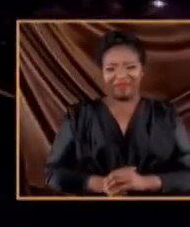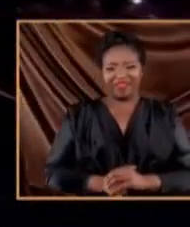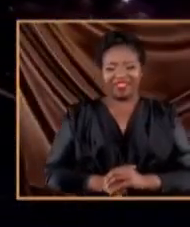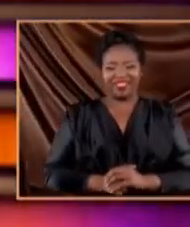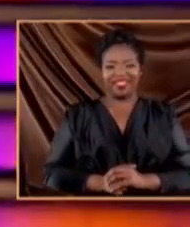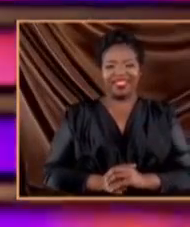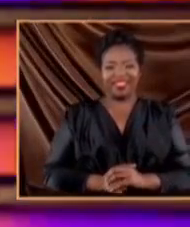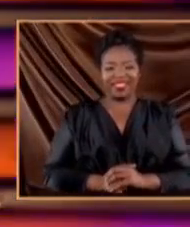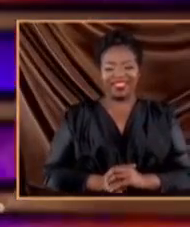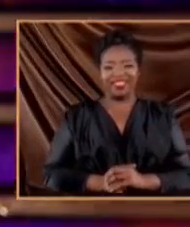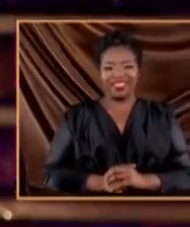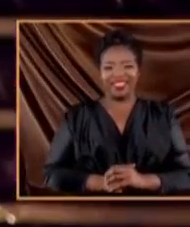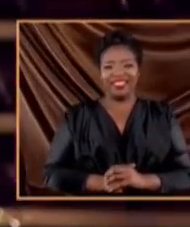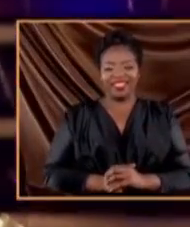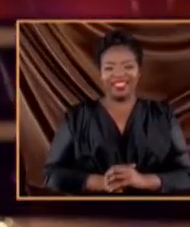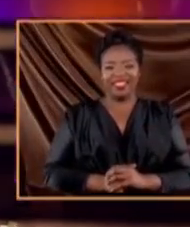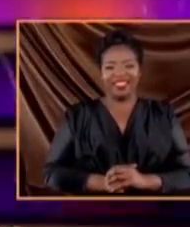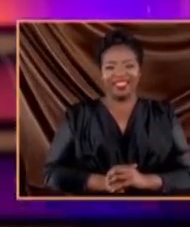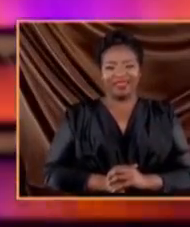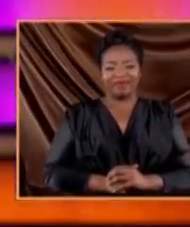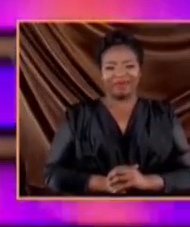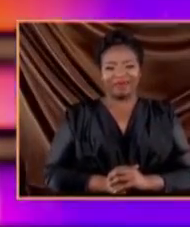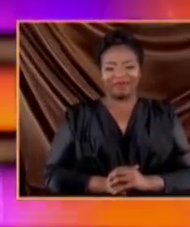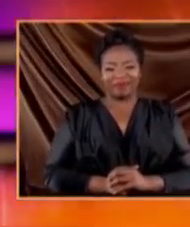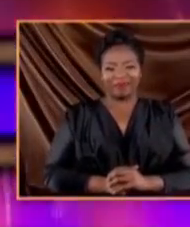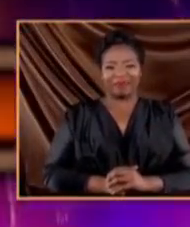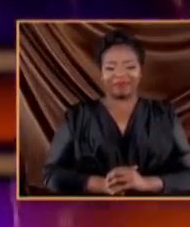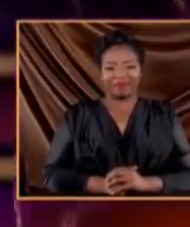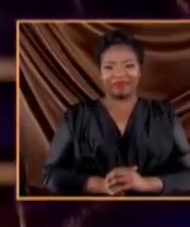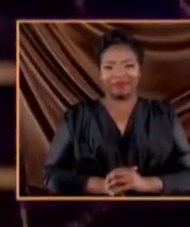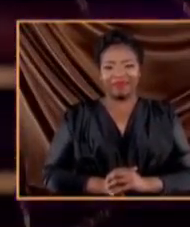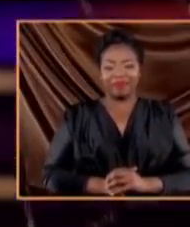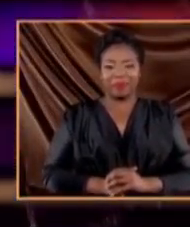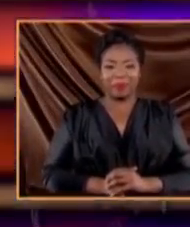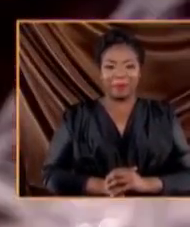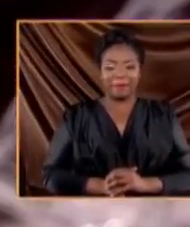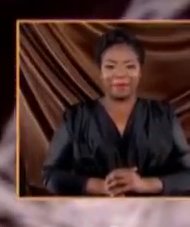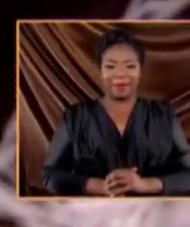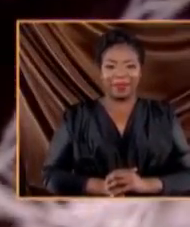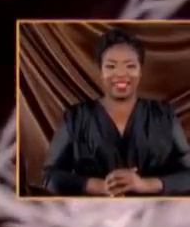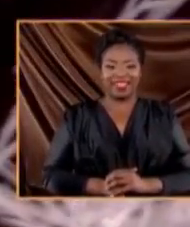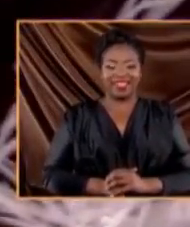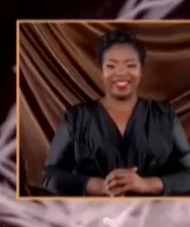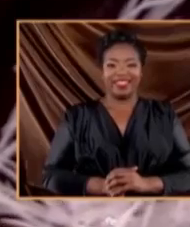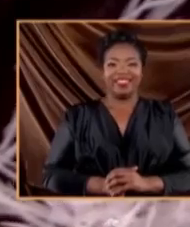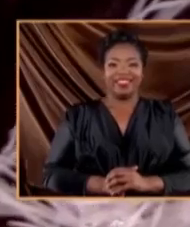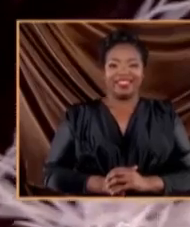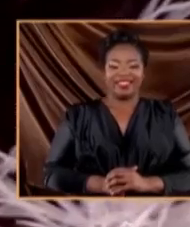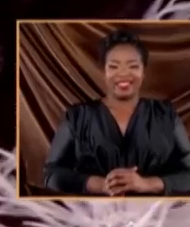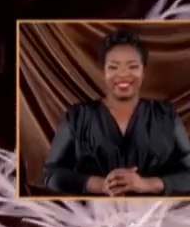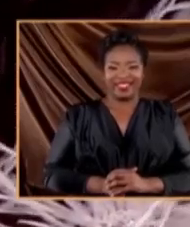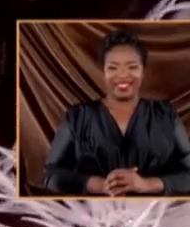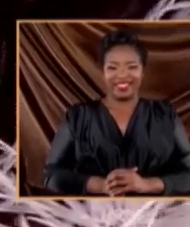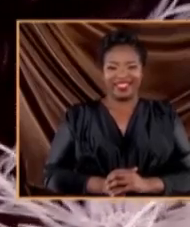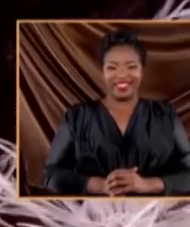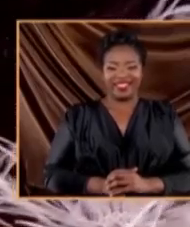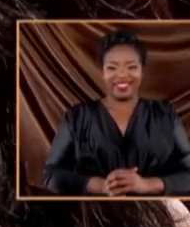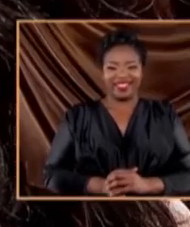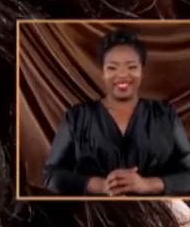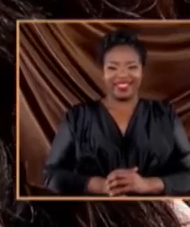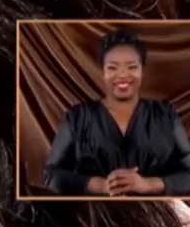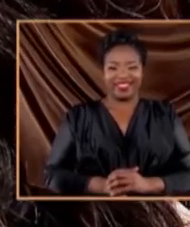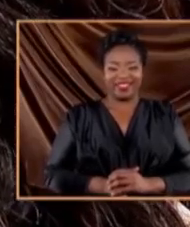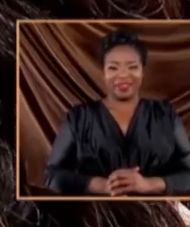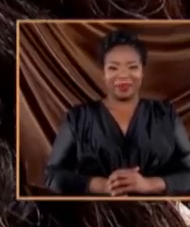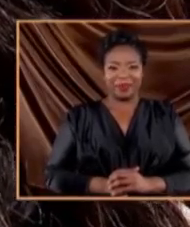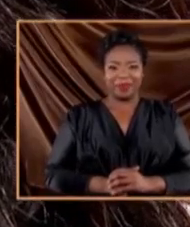particular. Case in point, you remember Kgotatso Montjana, who recently won the Wimbledon with the wheelchair